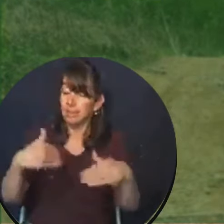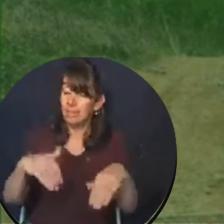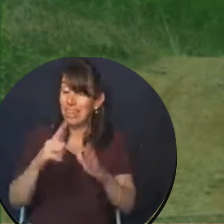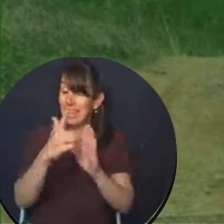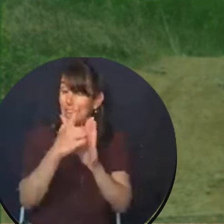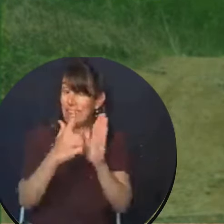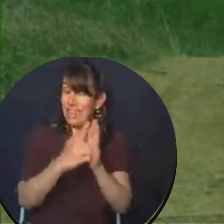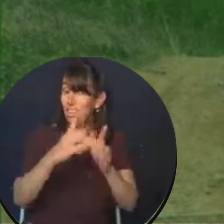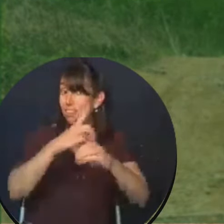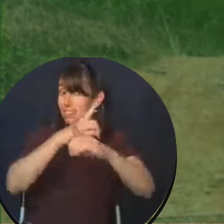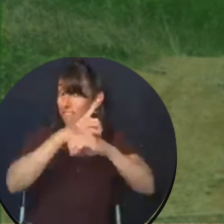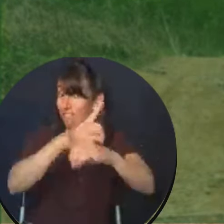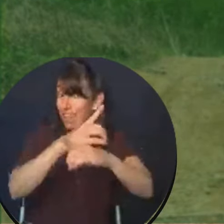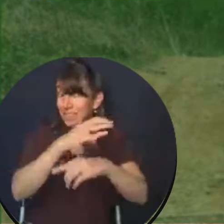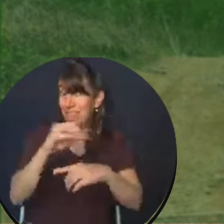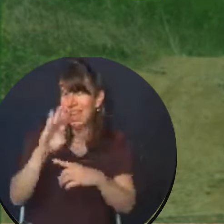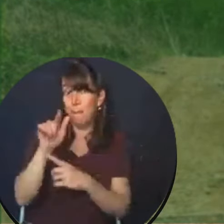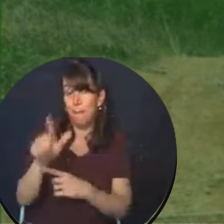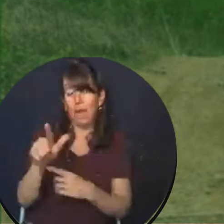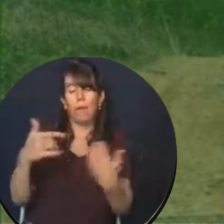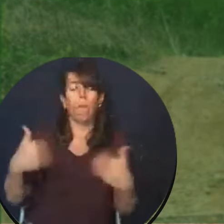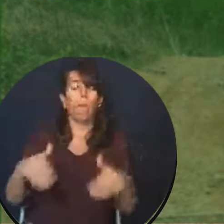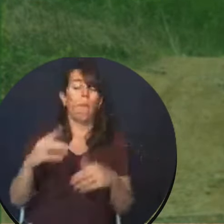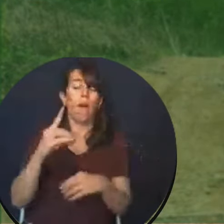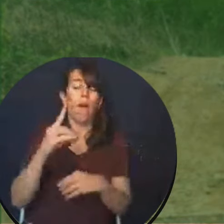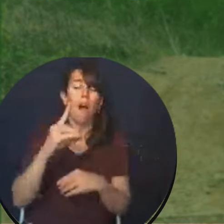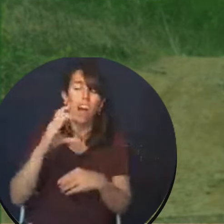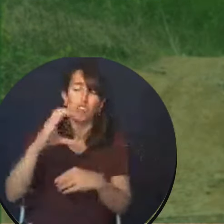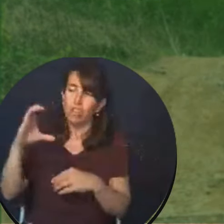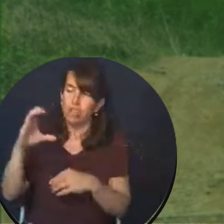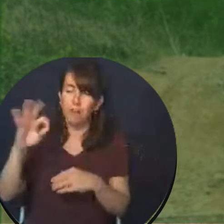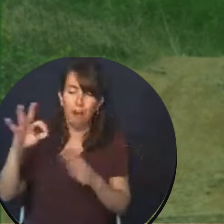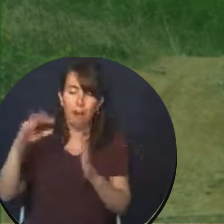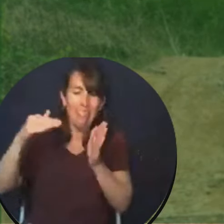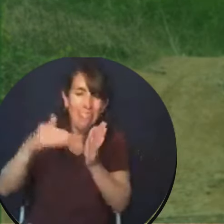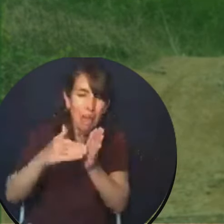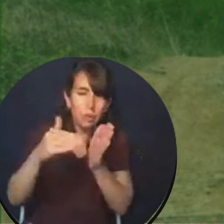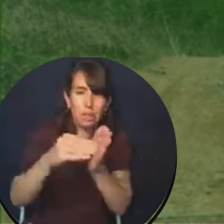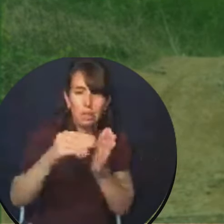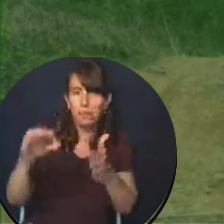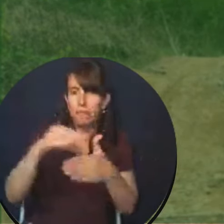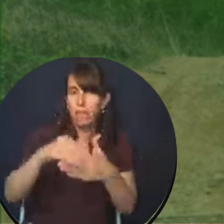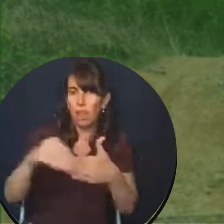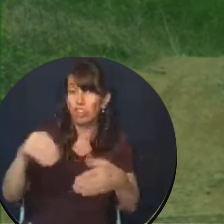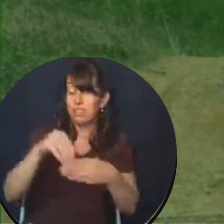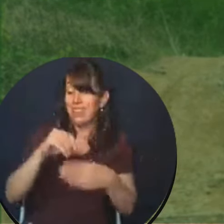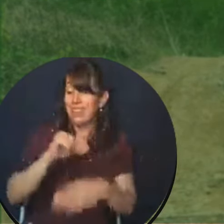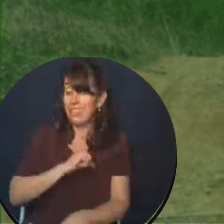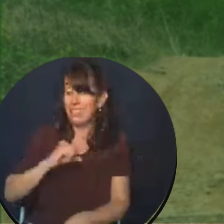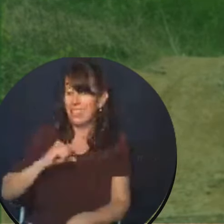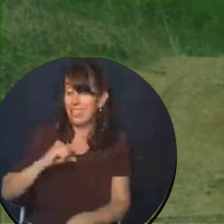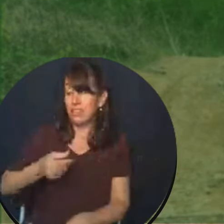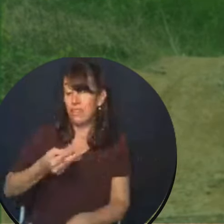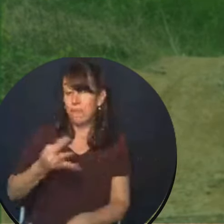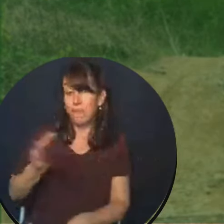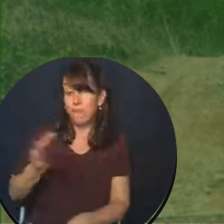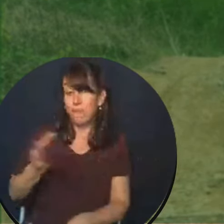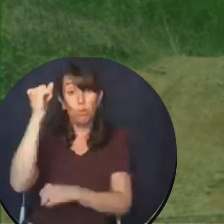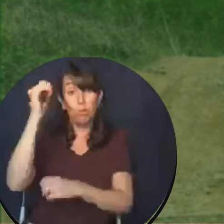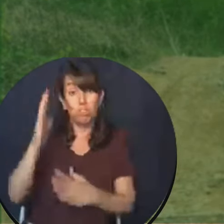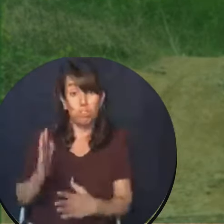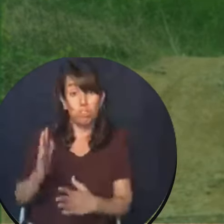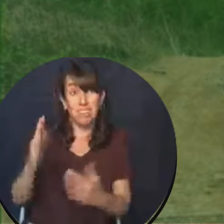and bail is. It's hundreds of thousands of dollars. In Atlanta, a few of the protesters have had bails in the